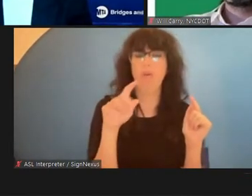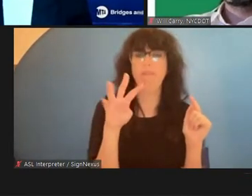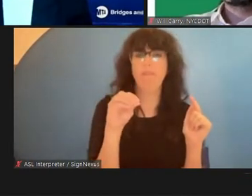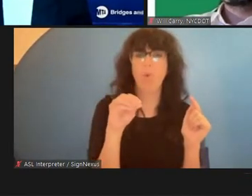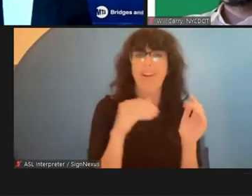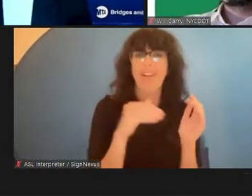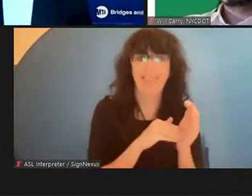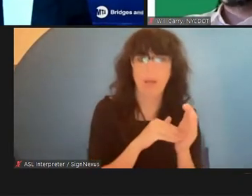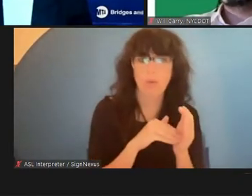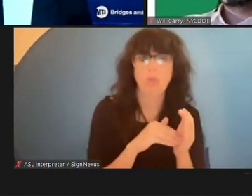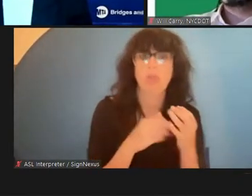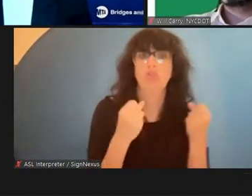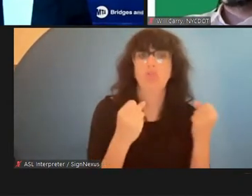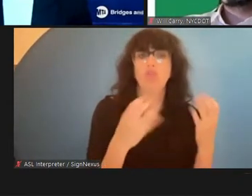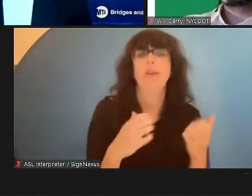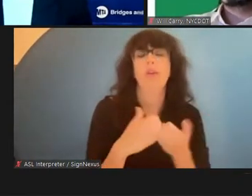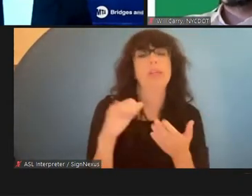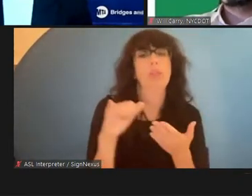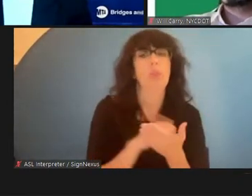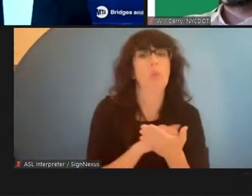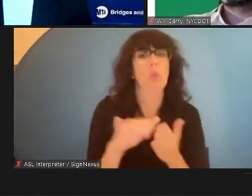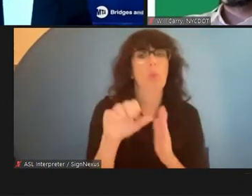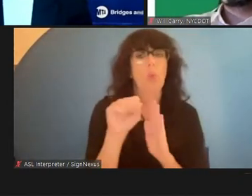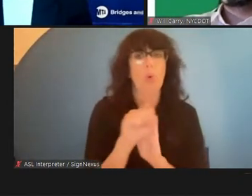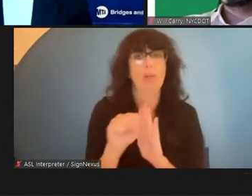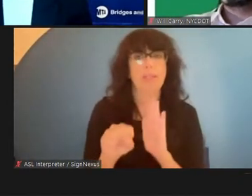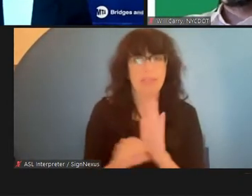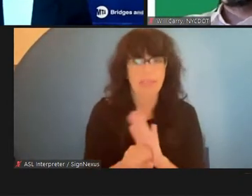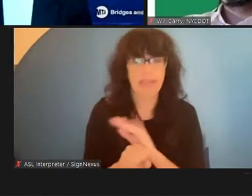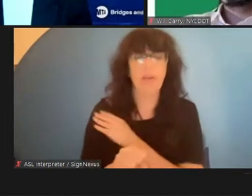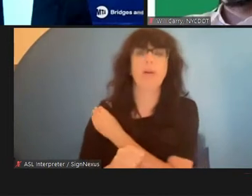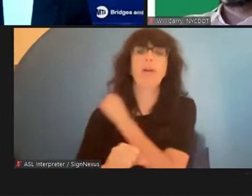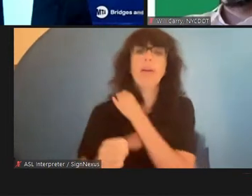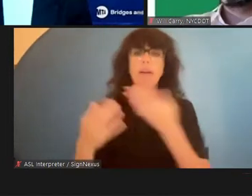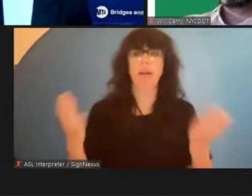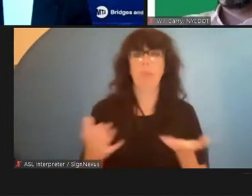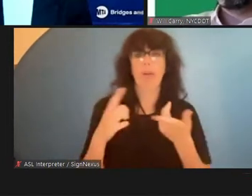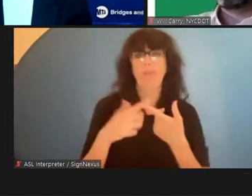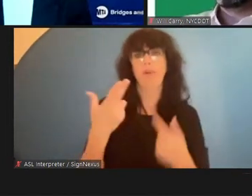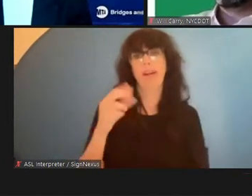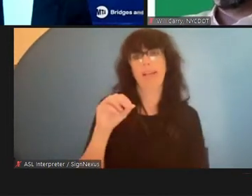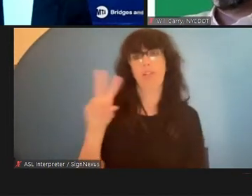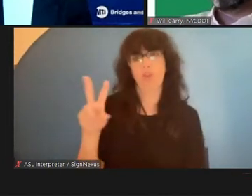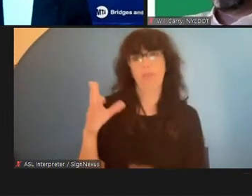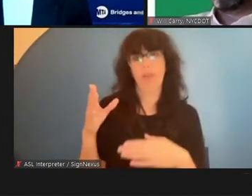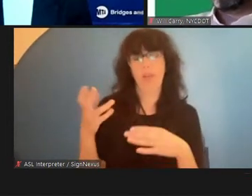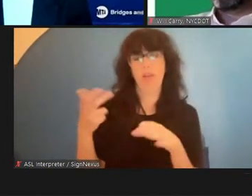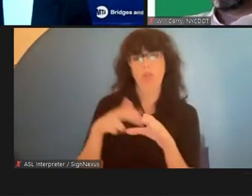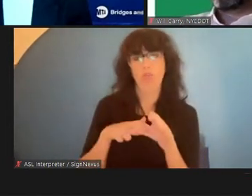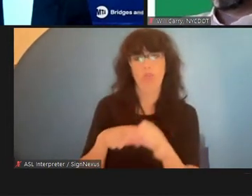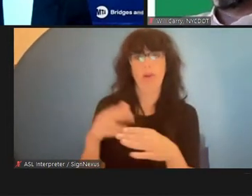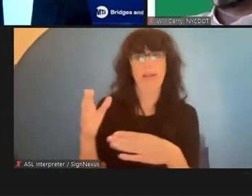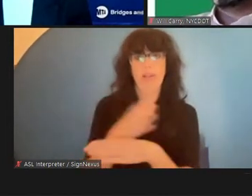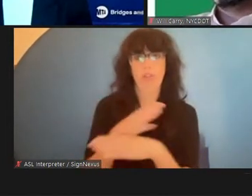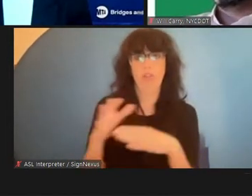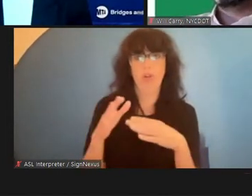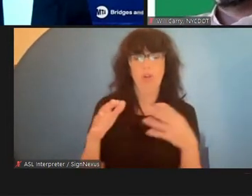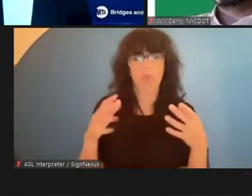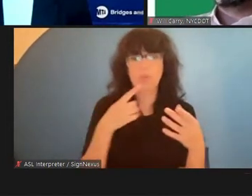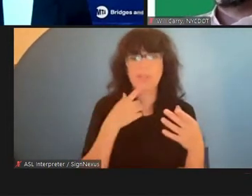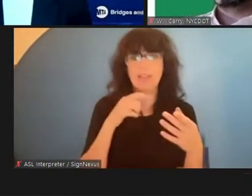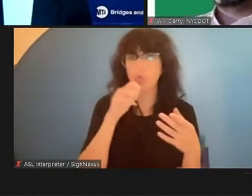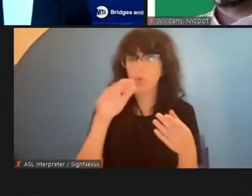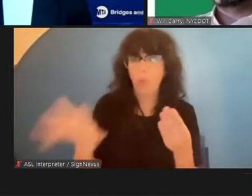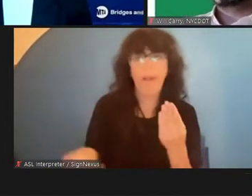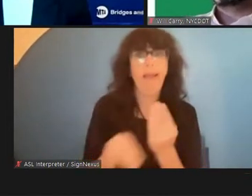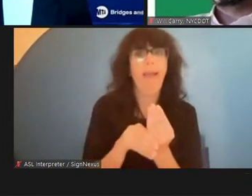state i am here today on behalf of new york's fhv rideshare drivers to employ you to not add any additional